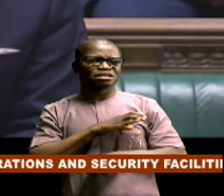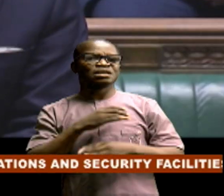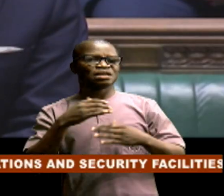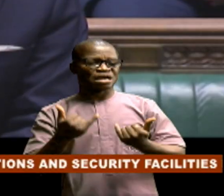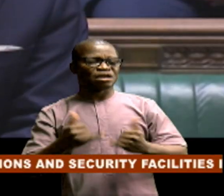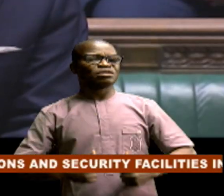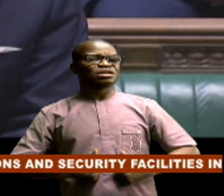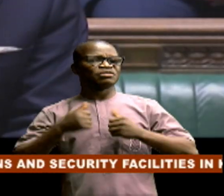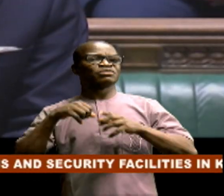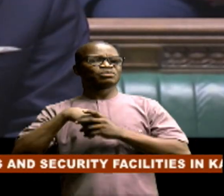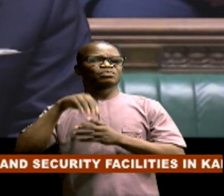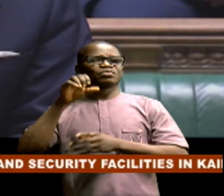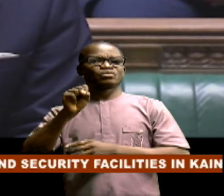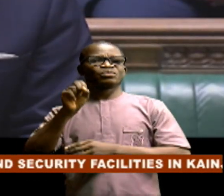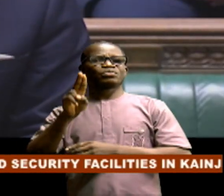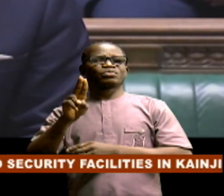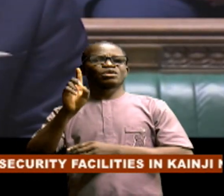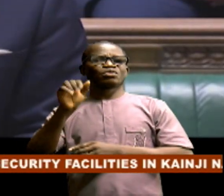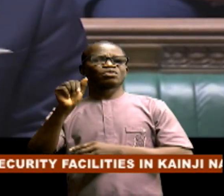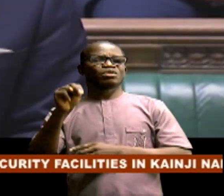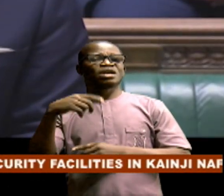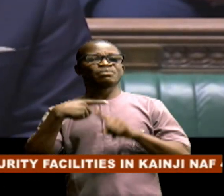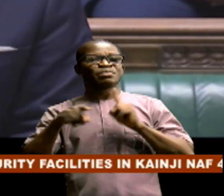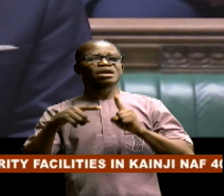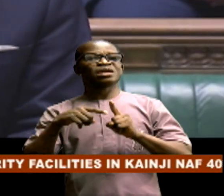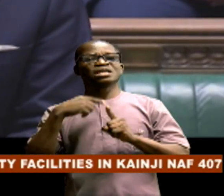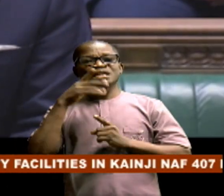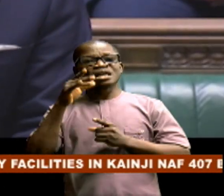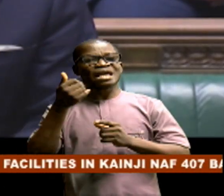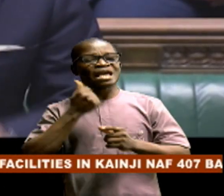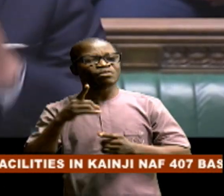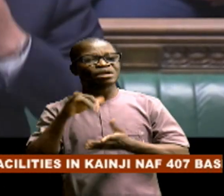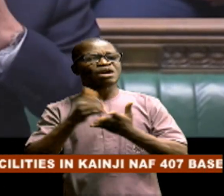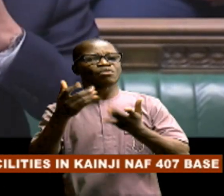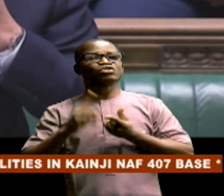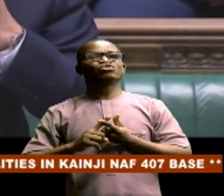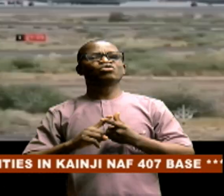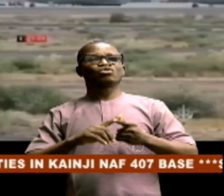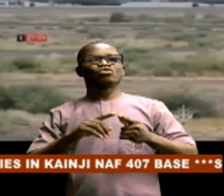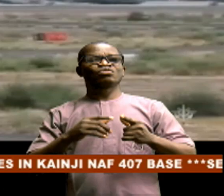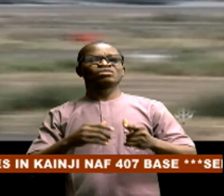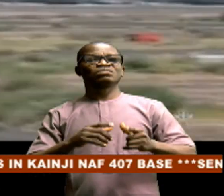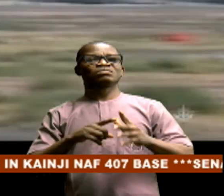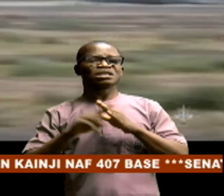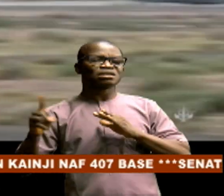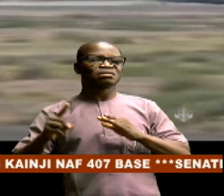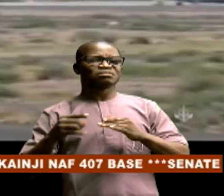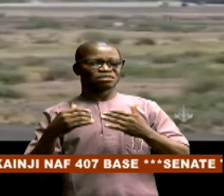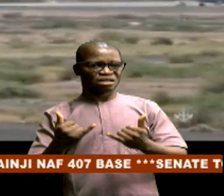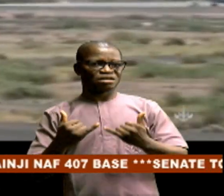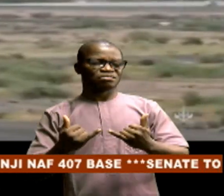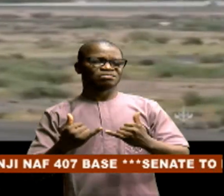Sudan, but urged those who wanted to leave to do so before the ceasefire ends.